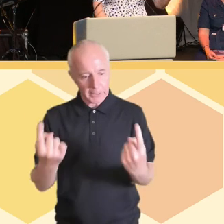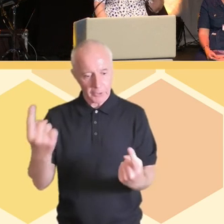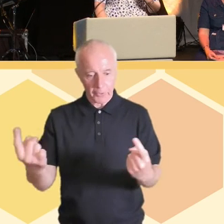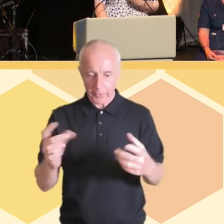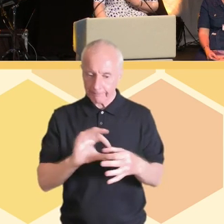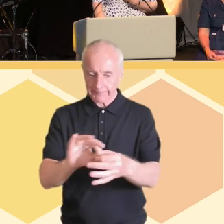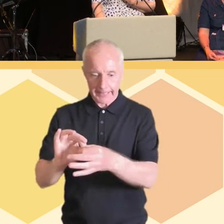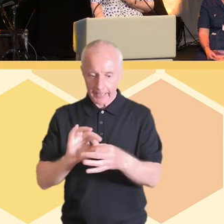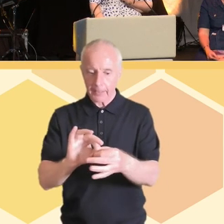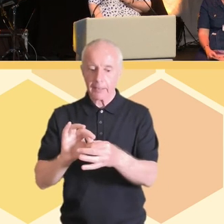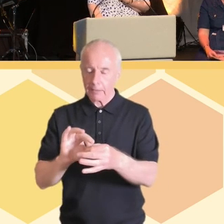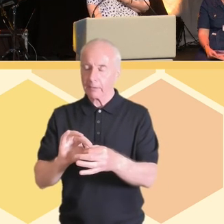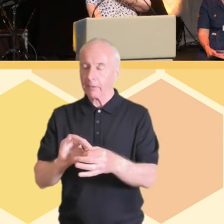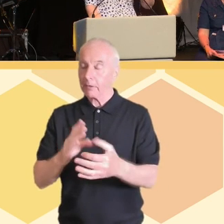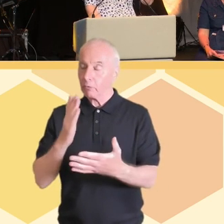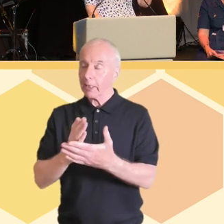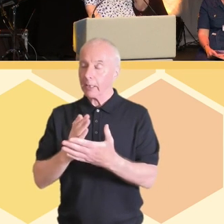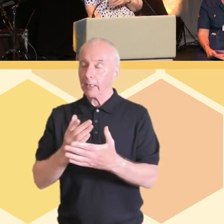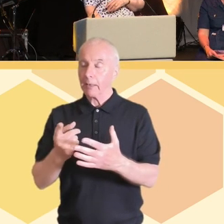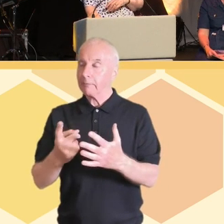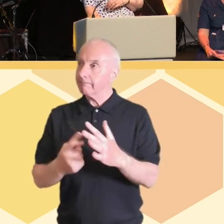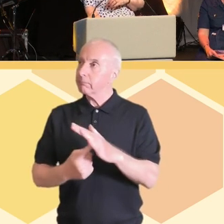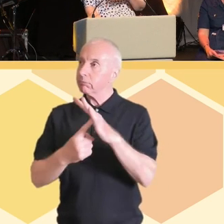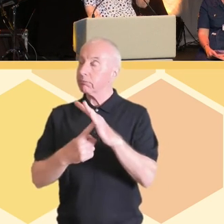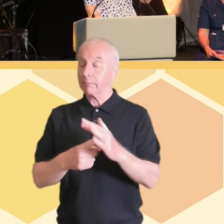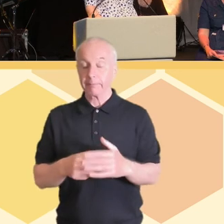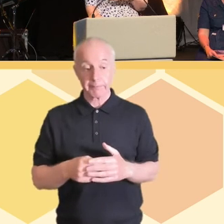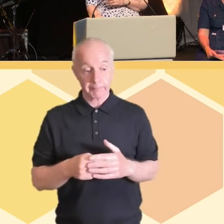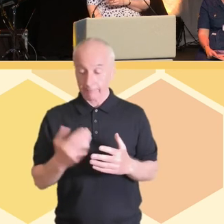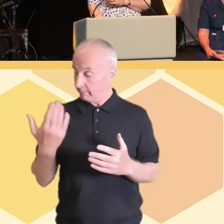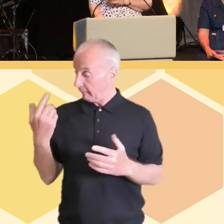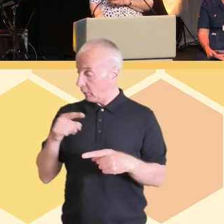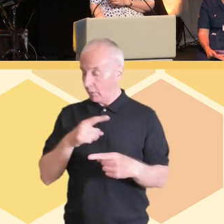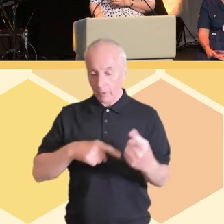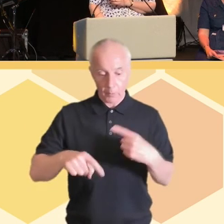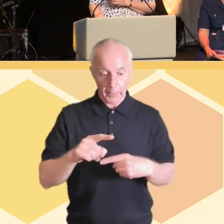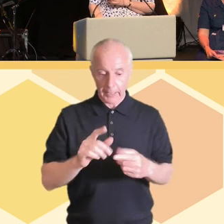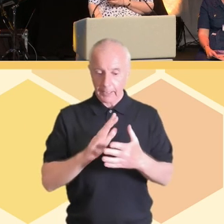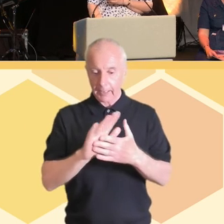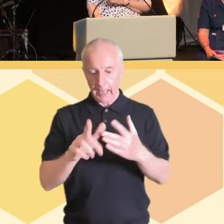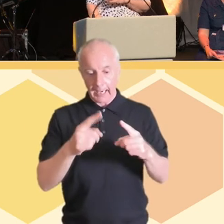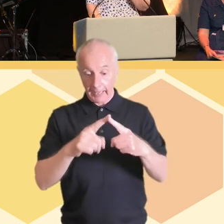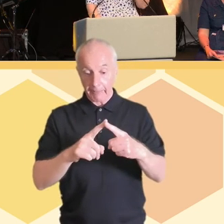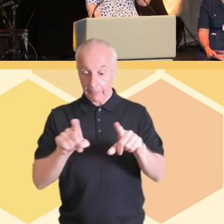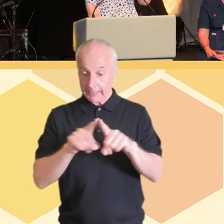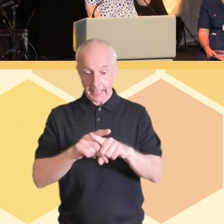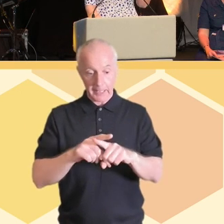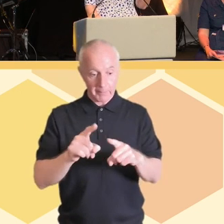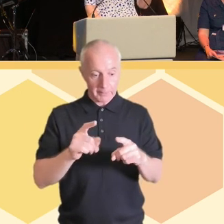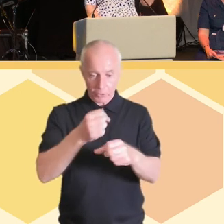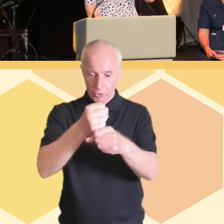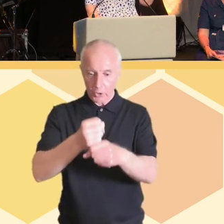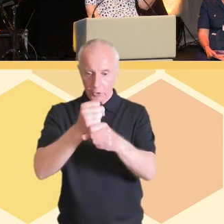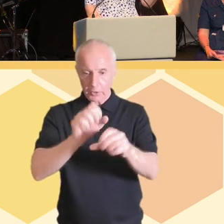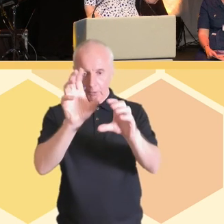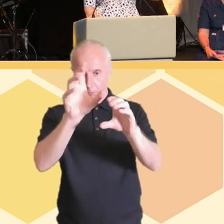us growing in this. And as we said earlier, we are a hive of interdependent churches. And so I want to encourage